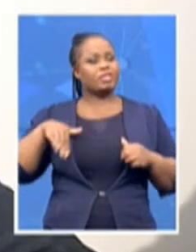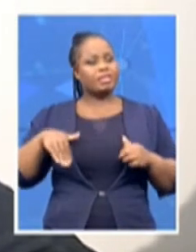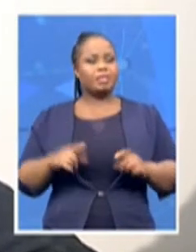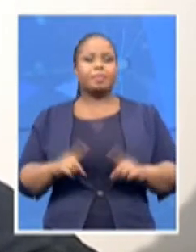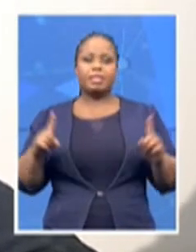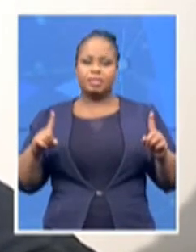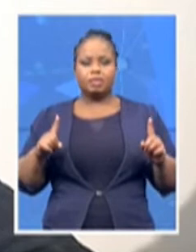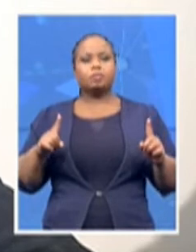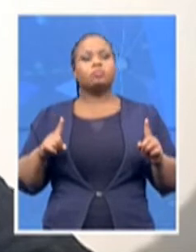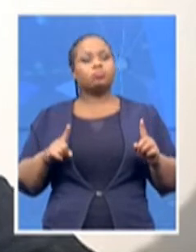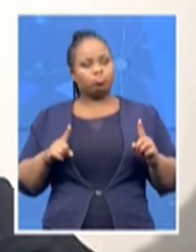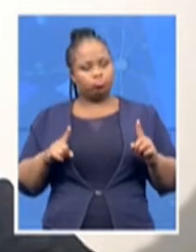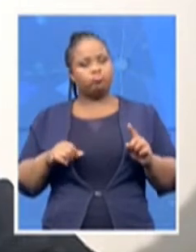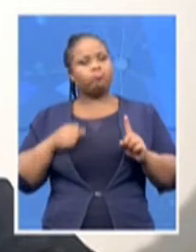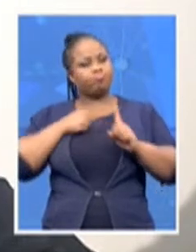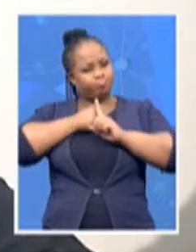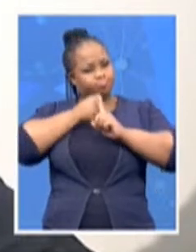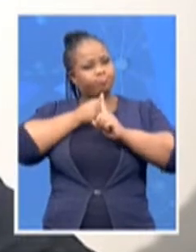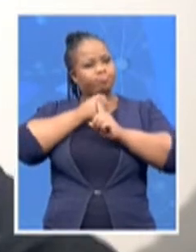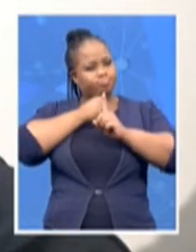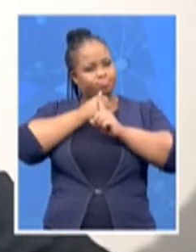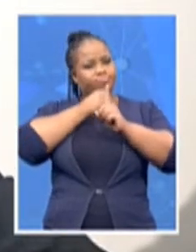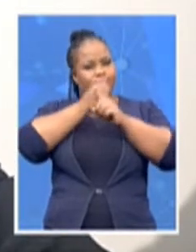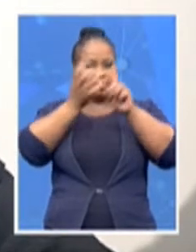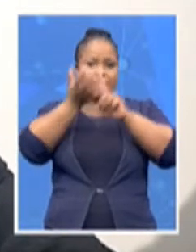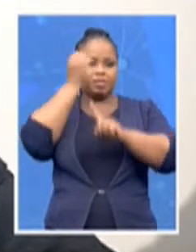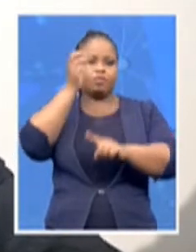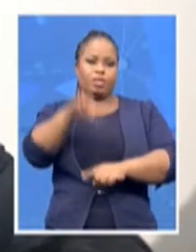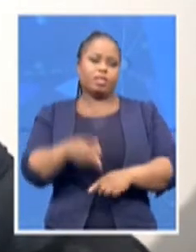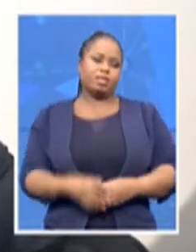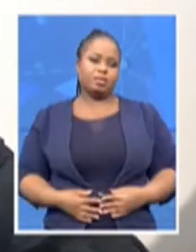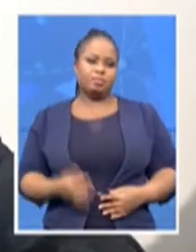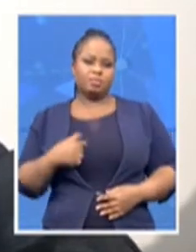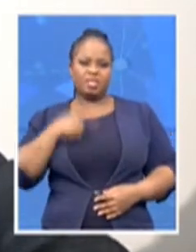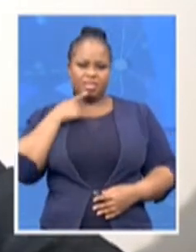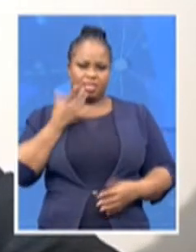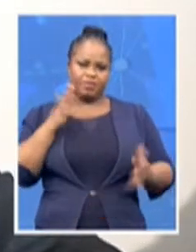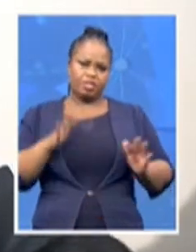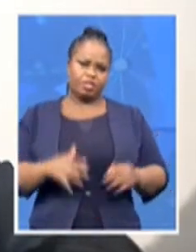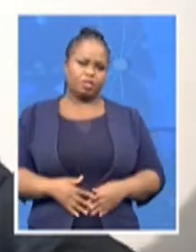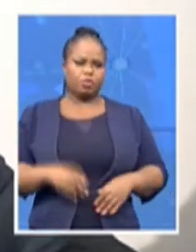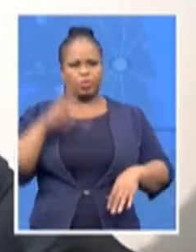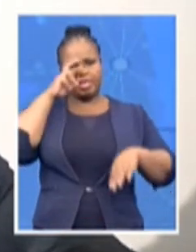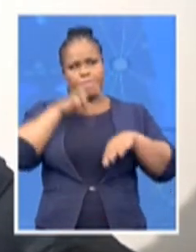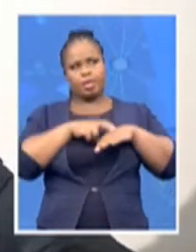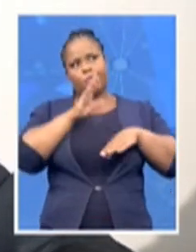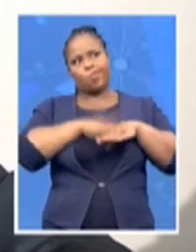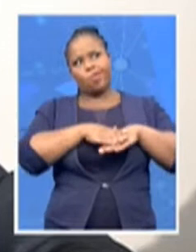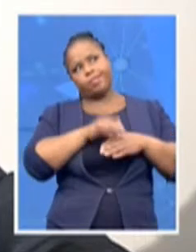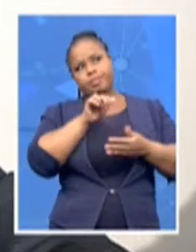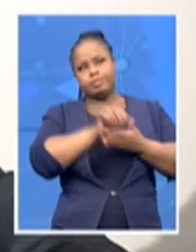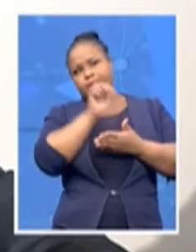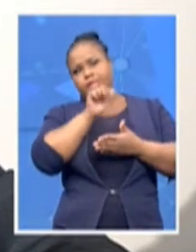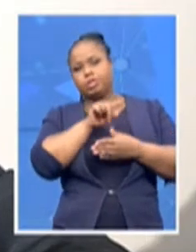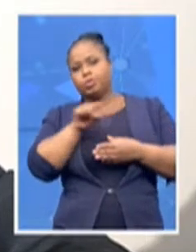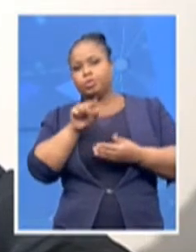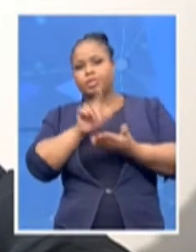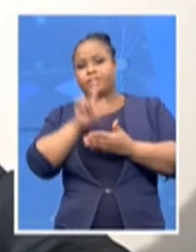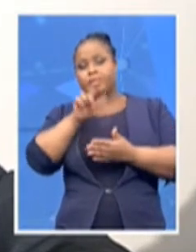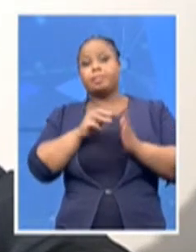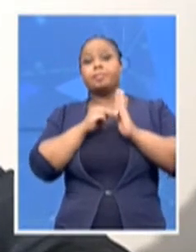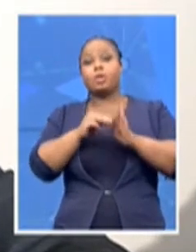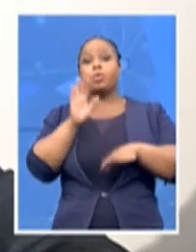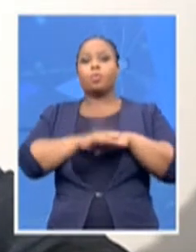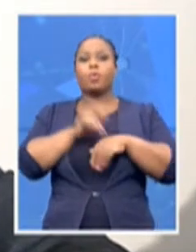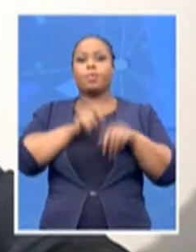there. So as I've mentioned, we still need at least 16 to 17 million more people to come forward. If